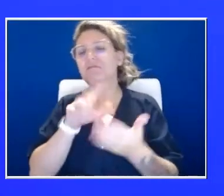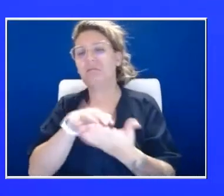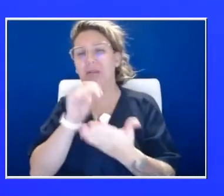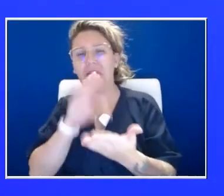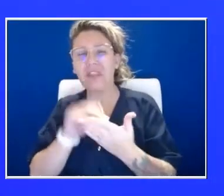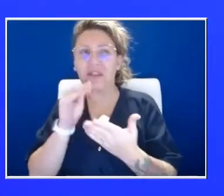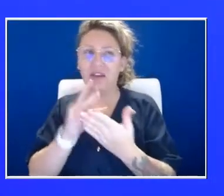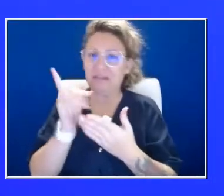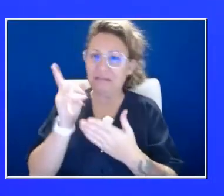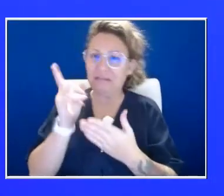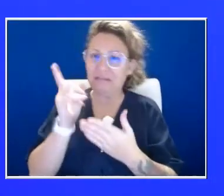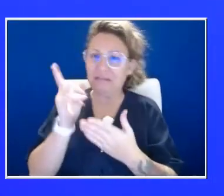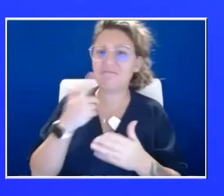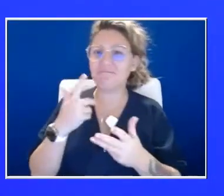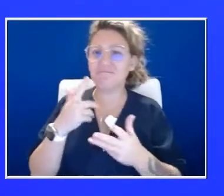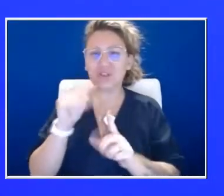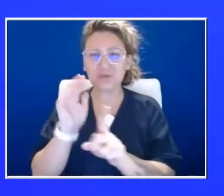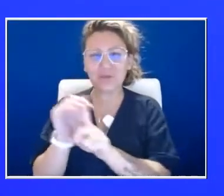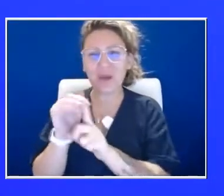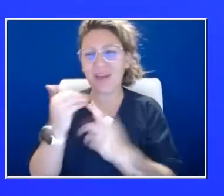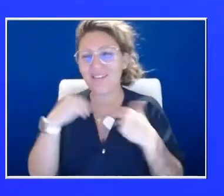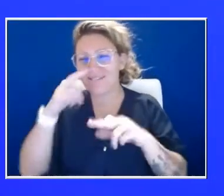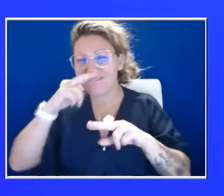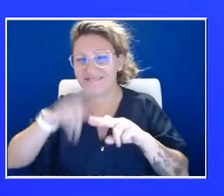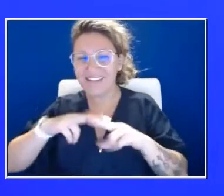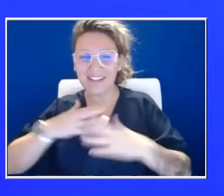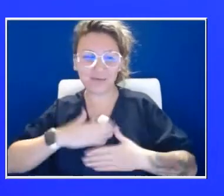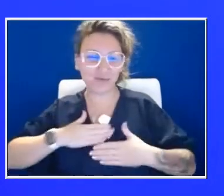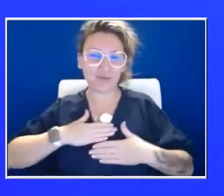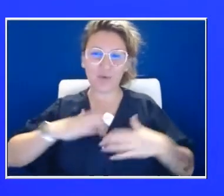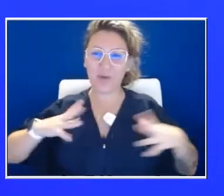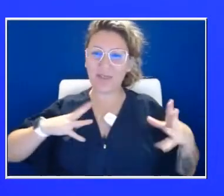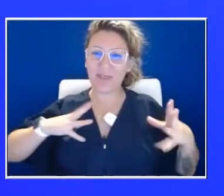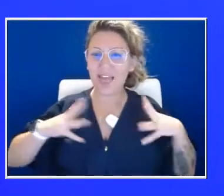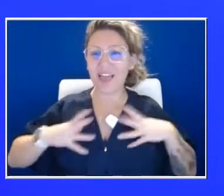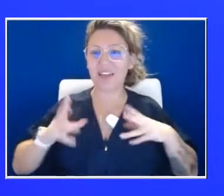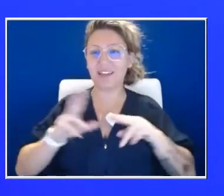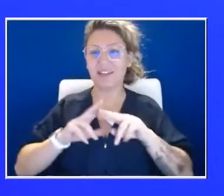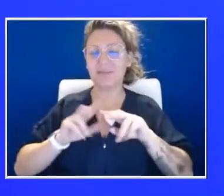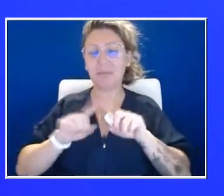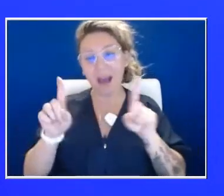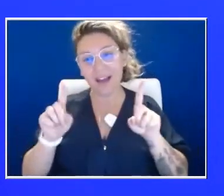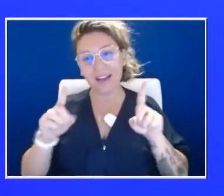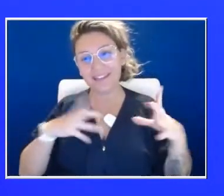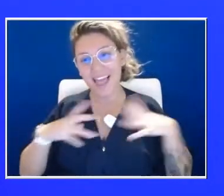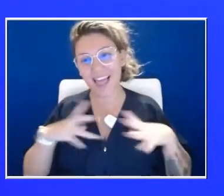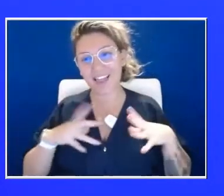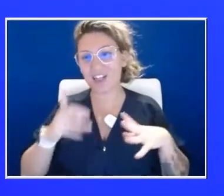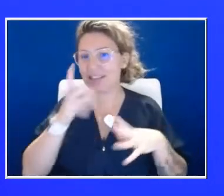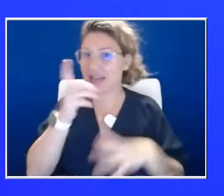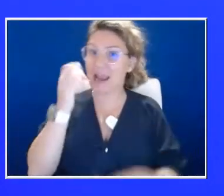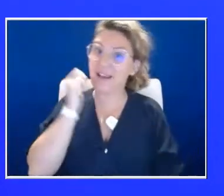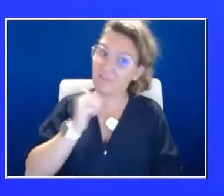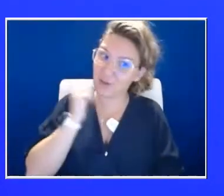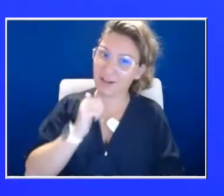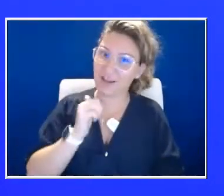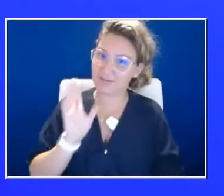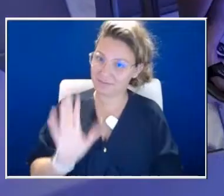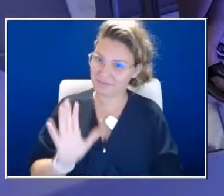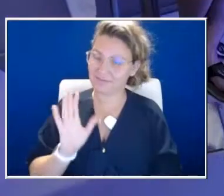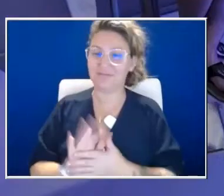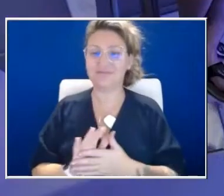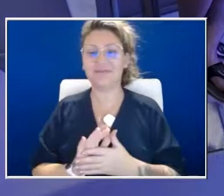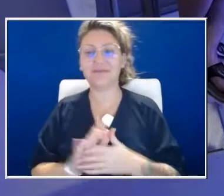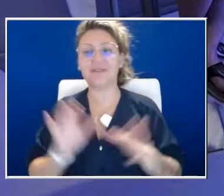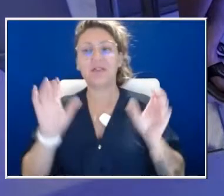just a reminder to have some fun, enjoy the holiday, but it's a holiday, it's not an everyday. It's not every day. Okay, so you're telling me I could just